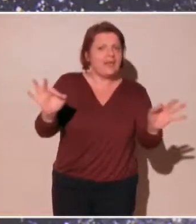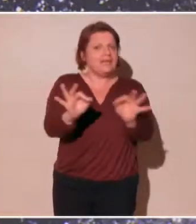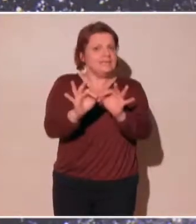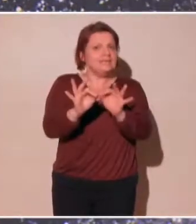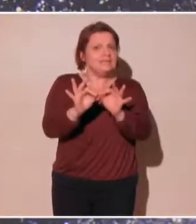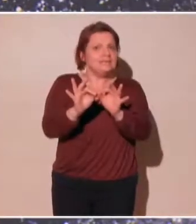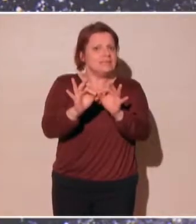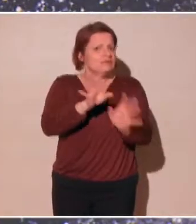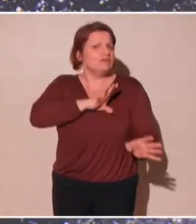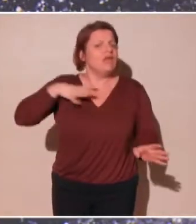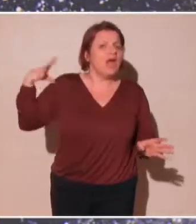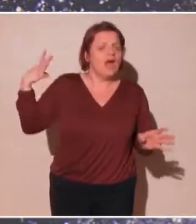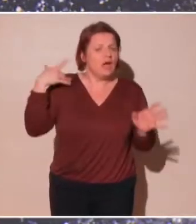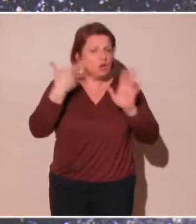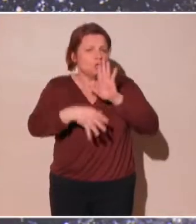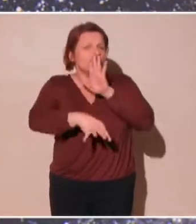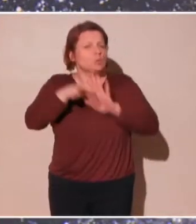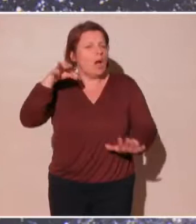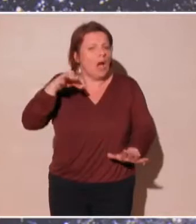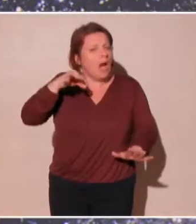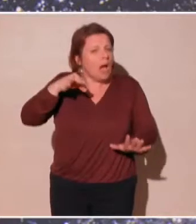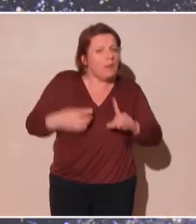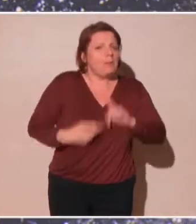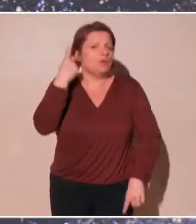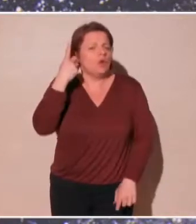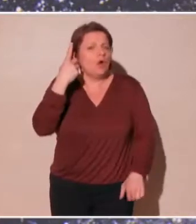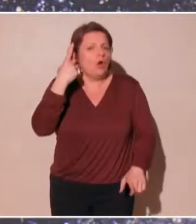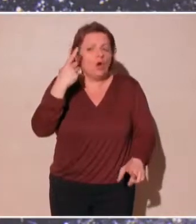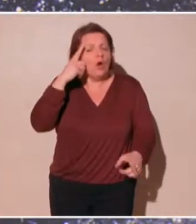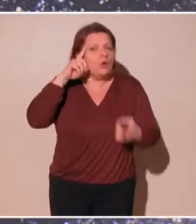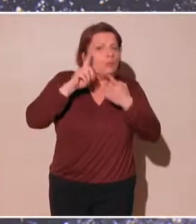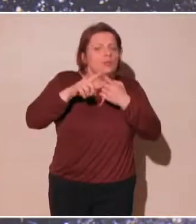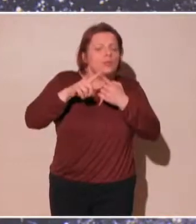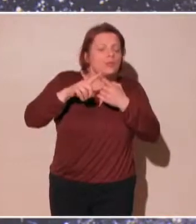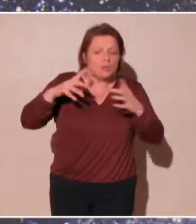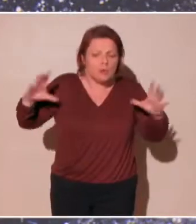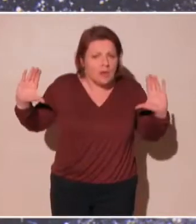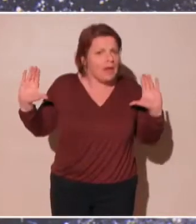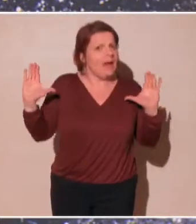France's history where we had to make certain difficult decisions,